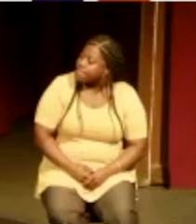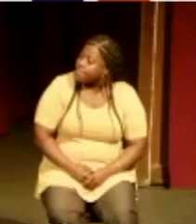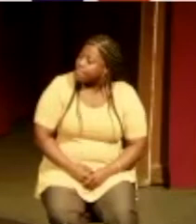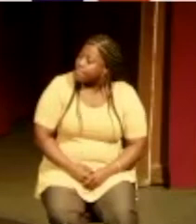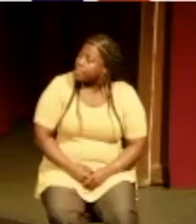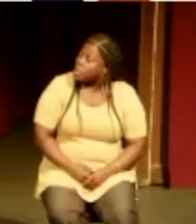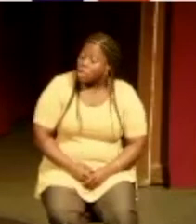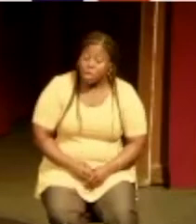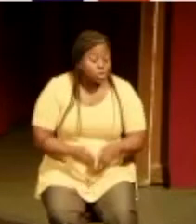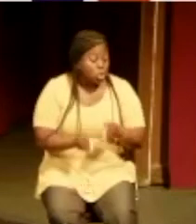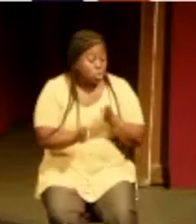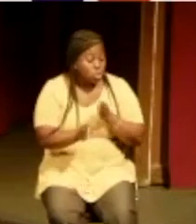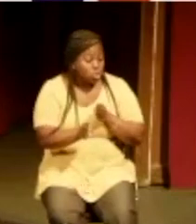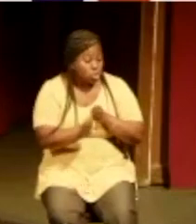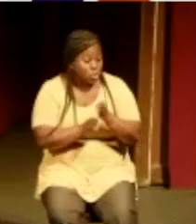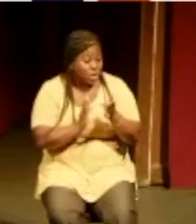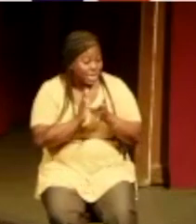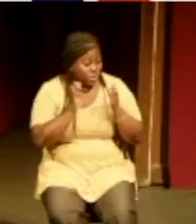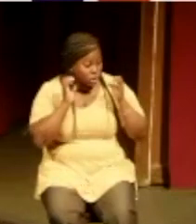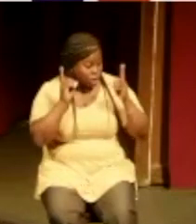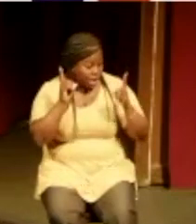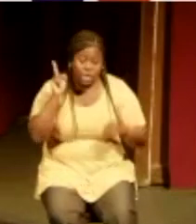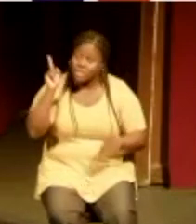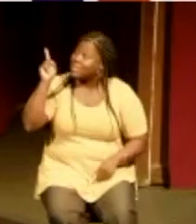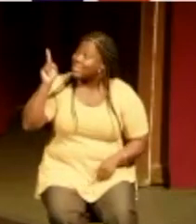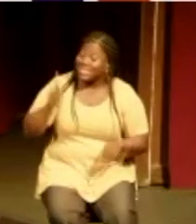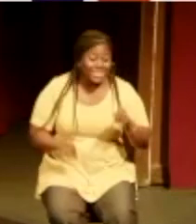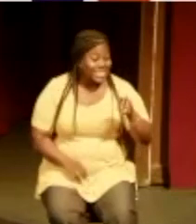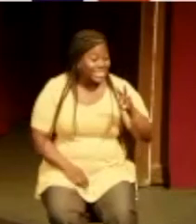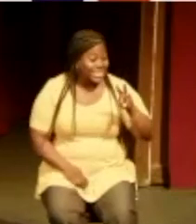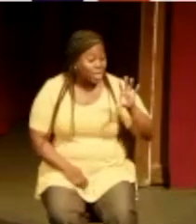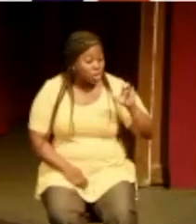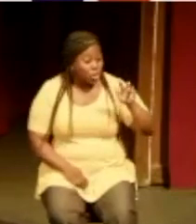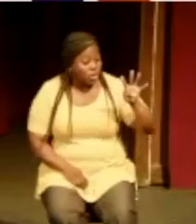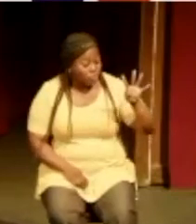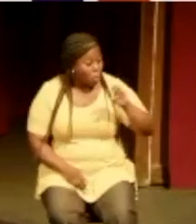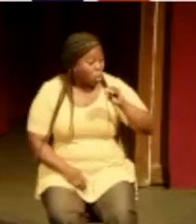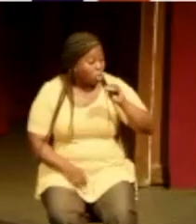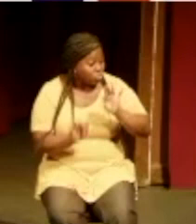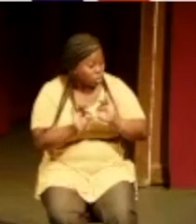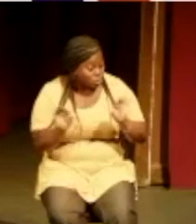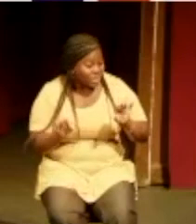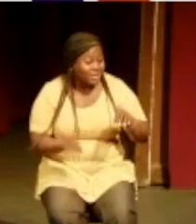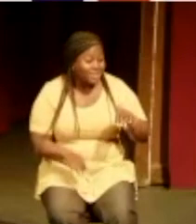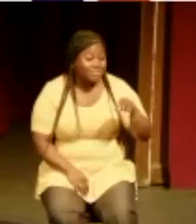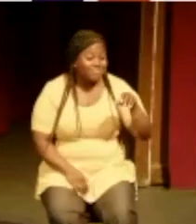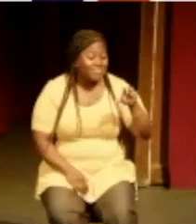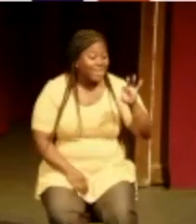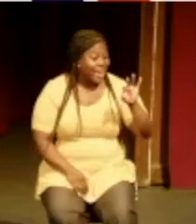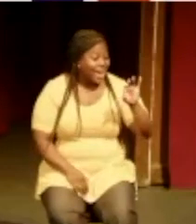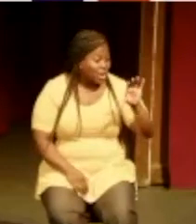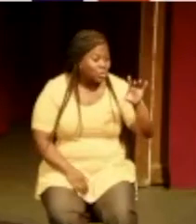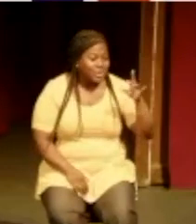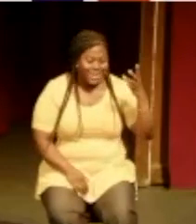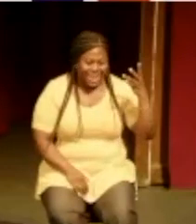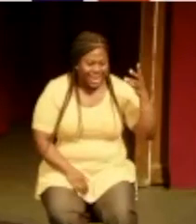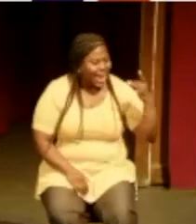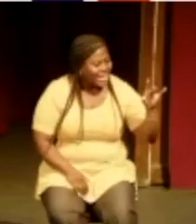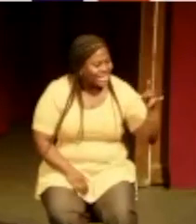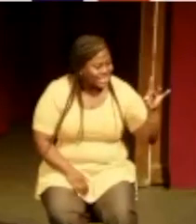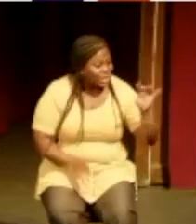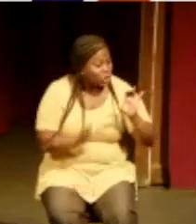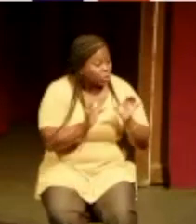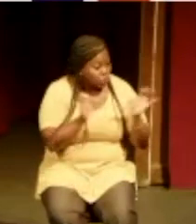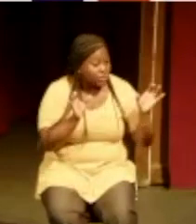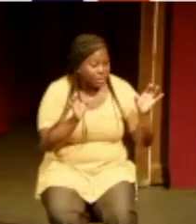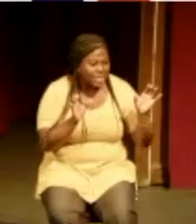technical education side. 634 degrees, 918 certificates. Those are second or third all time,